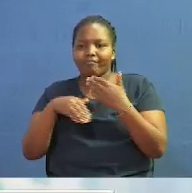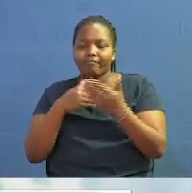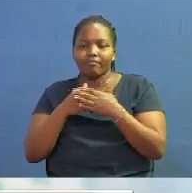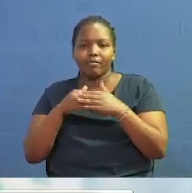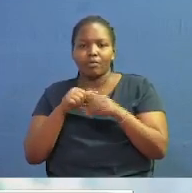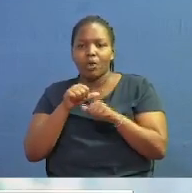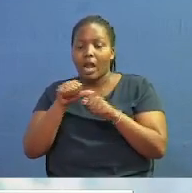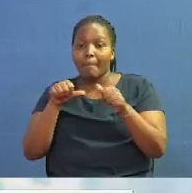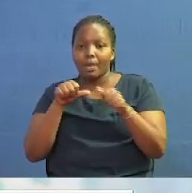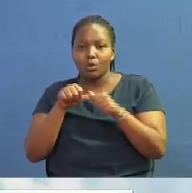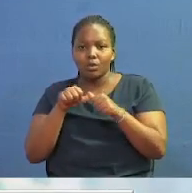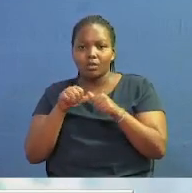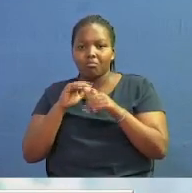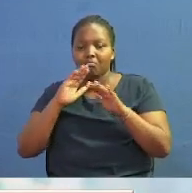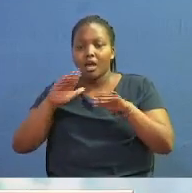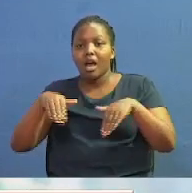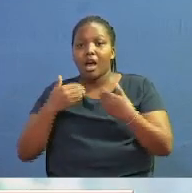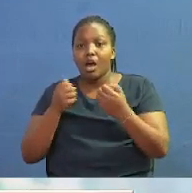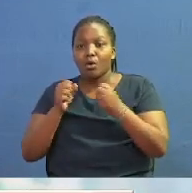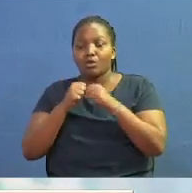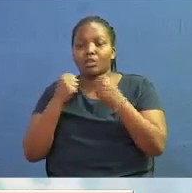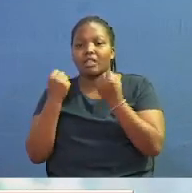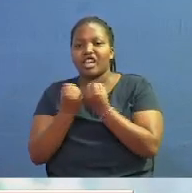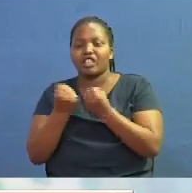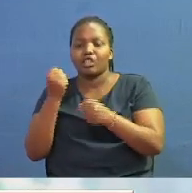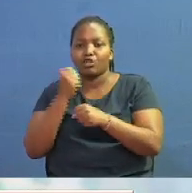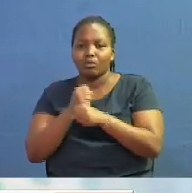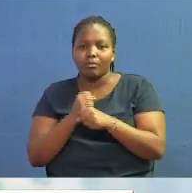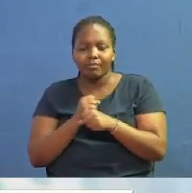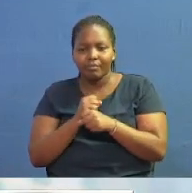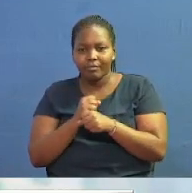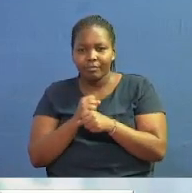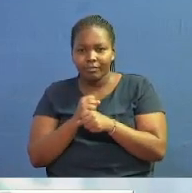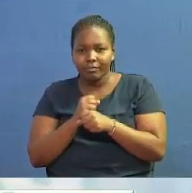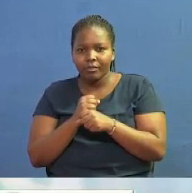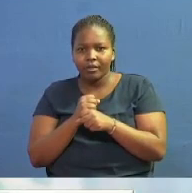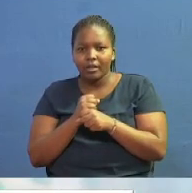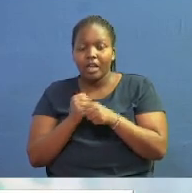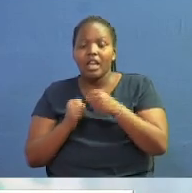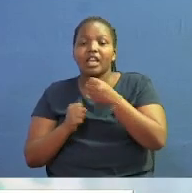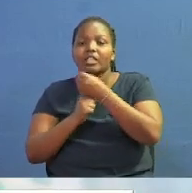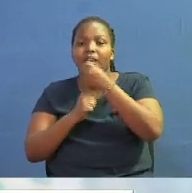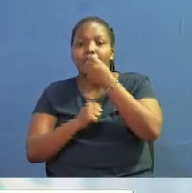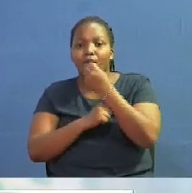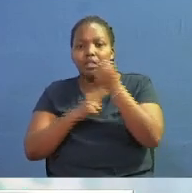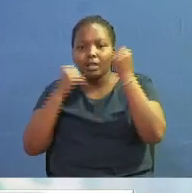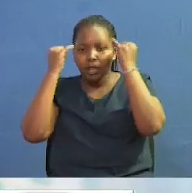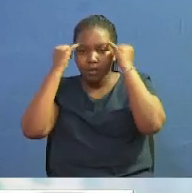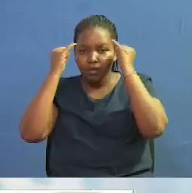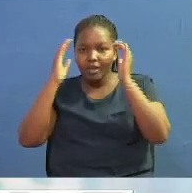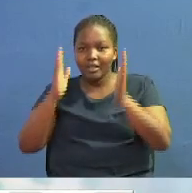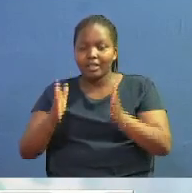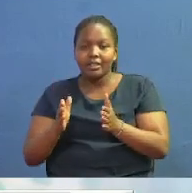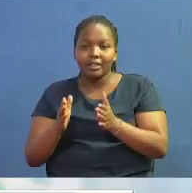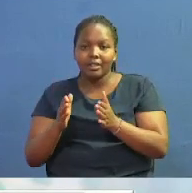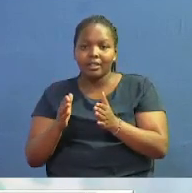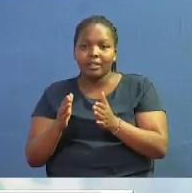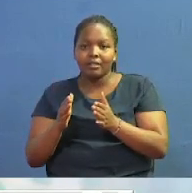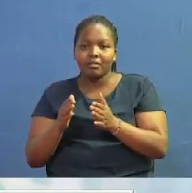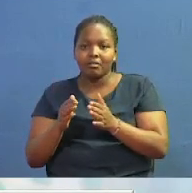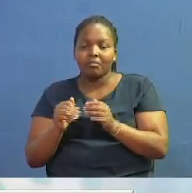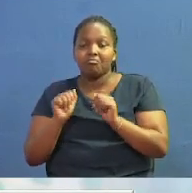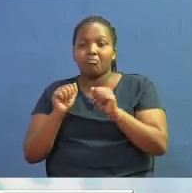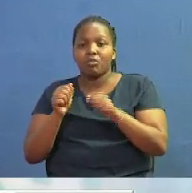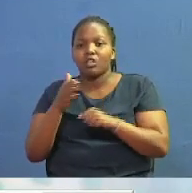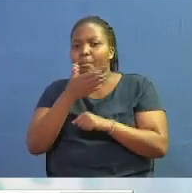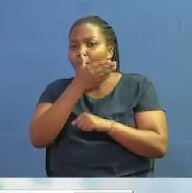if politics does not play its part in supporting innovators in the assistive technology space, then we are missing